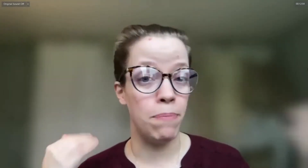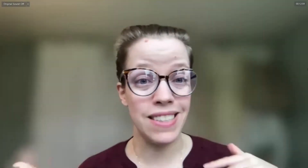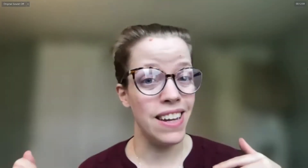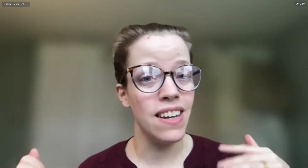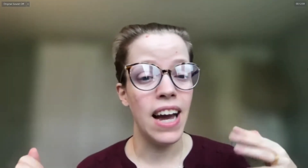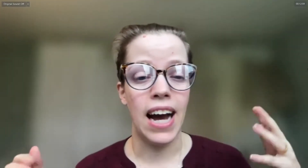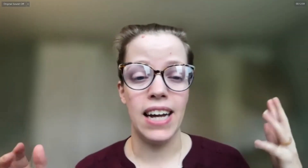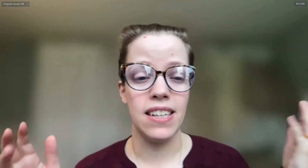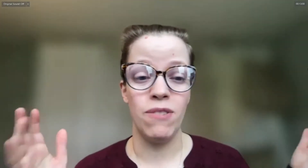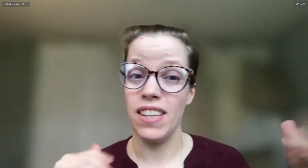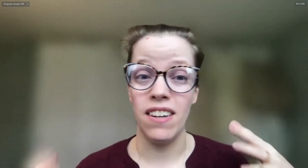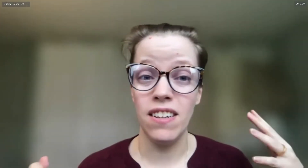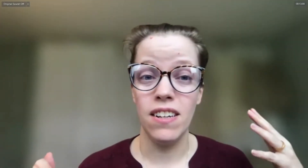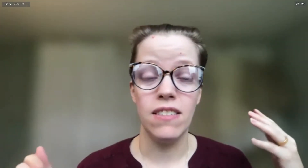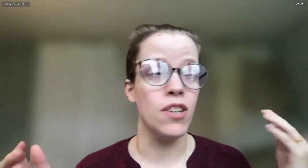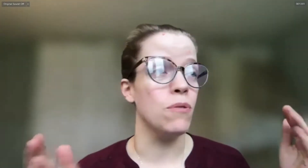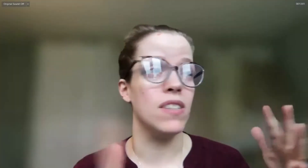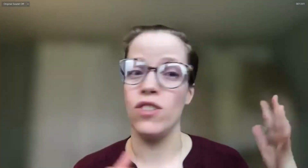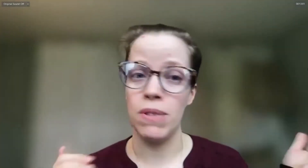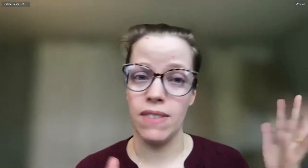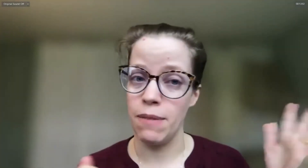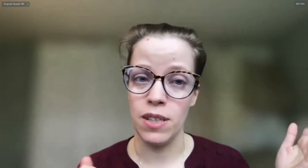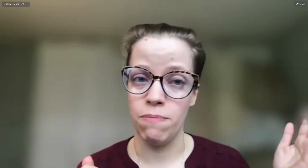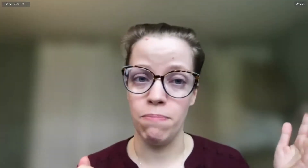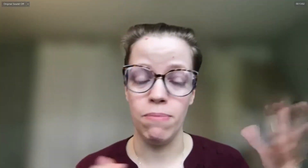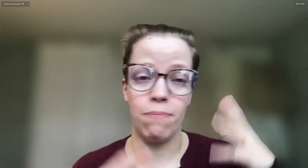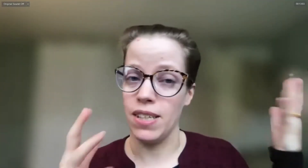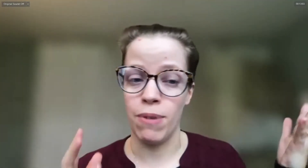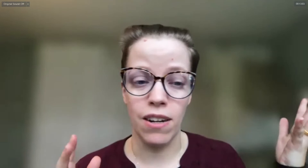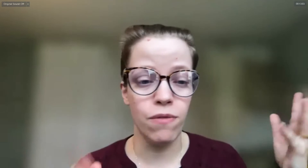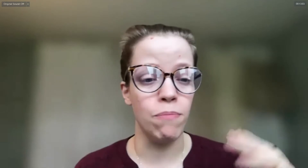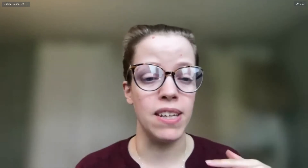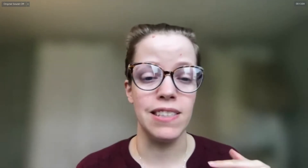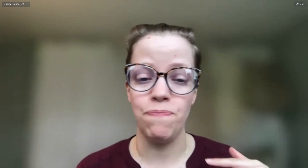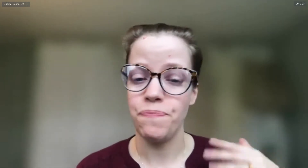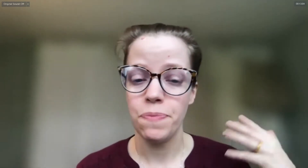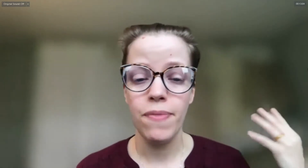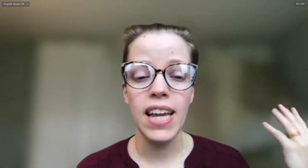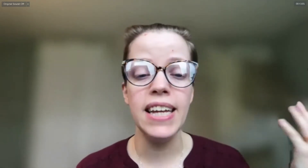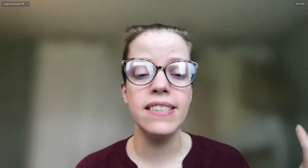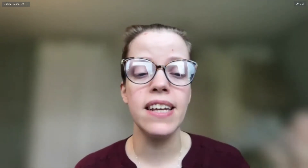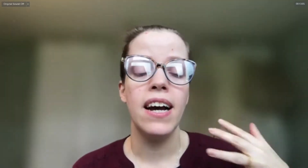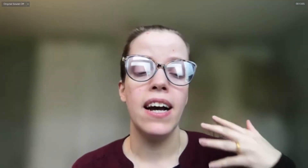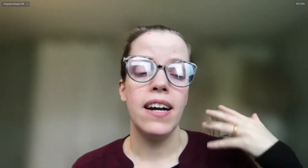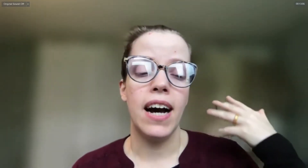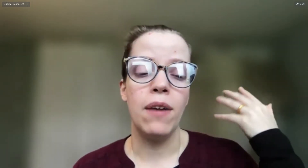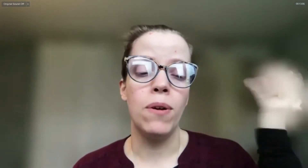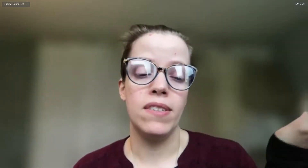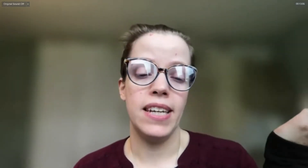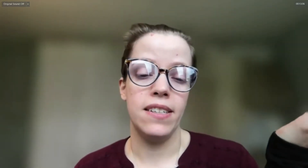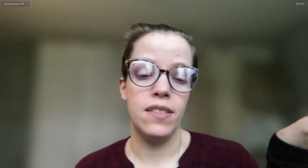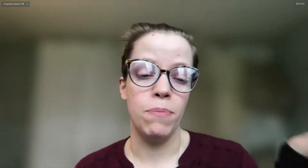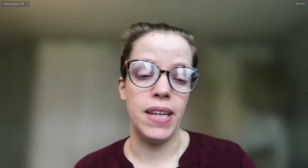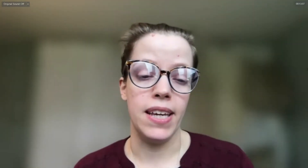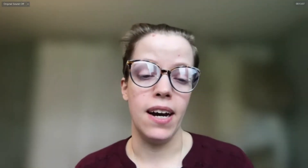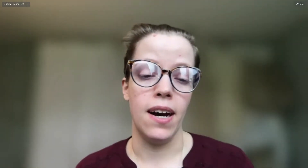be a baseline, and I'm not that young, so this shouldn't be something anybody's like particularly proud of, because I want